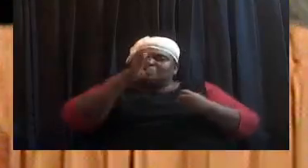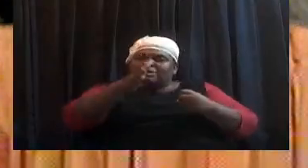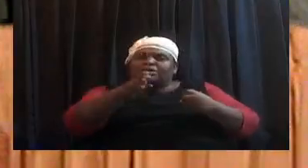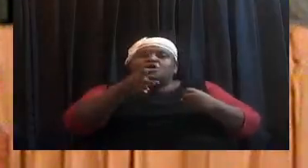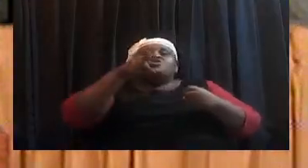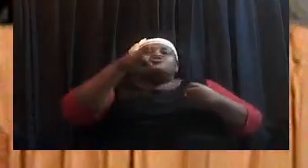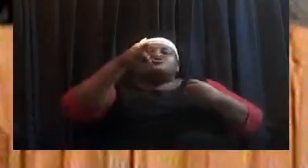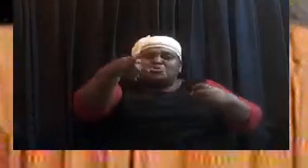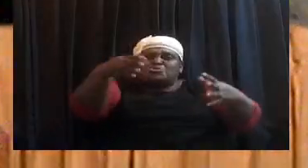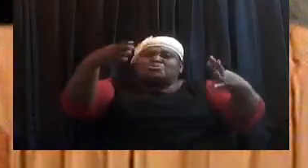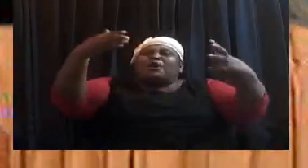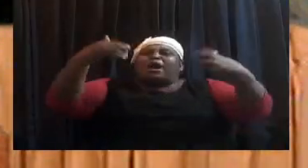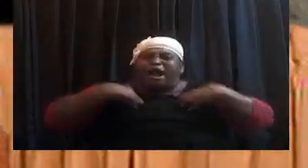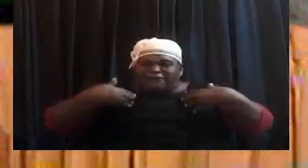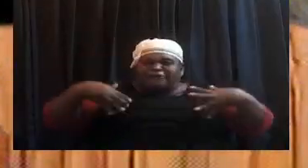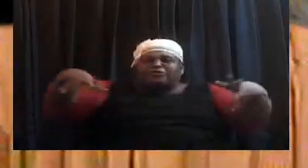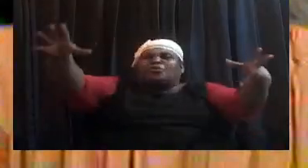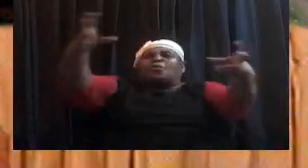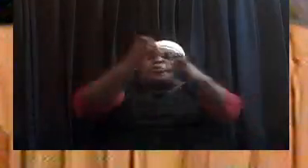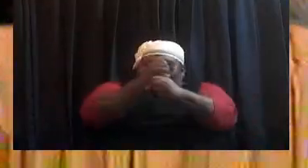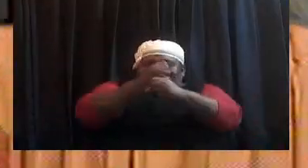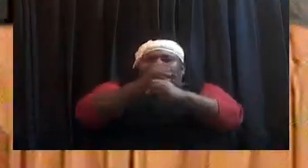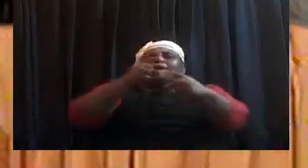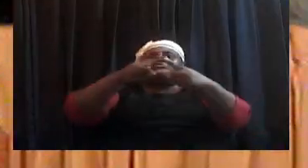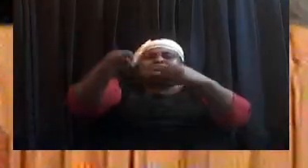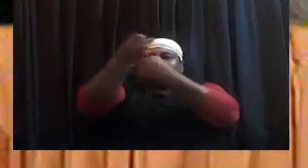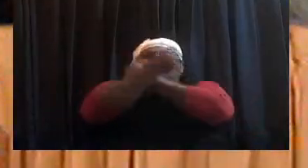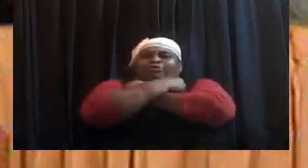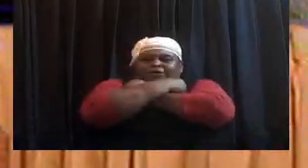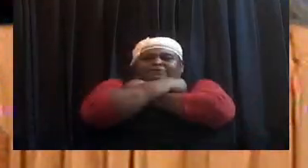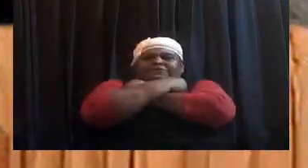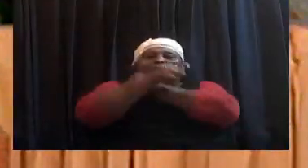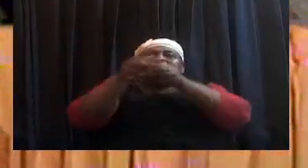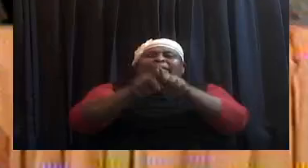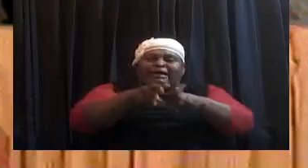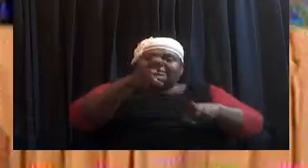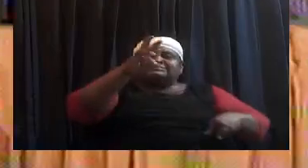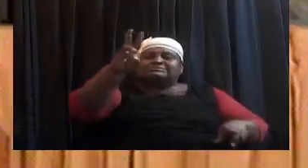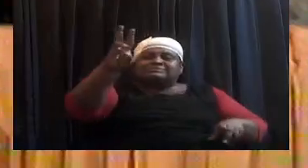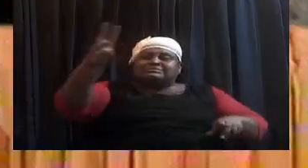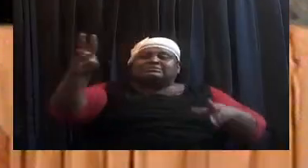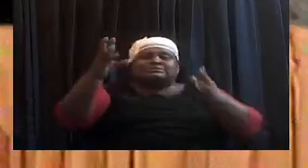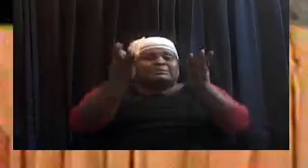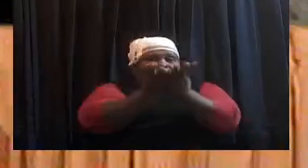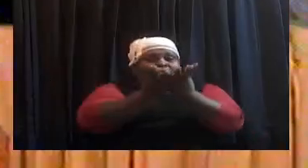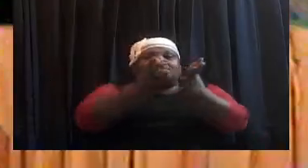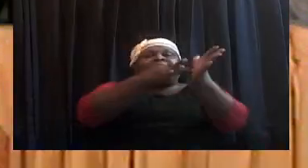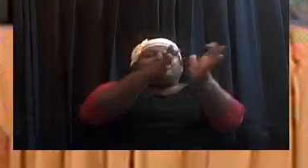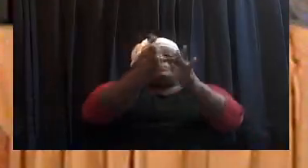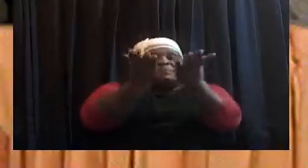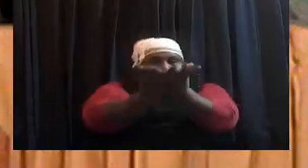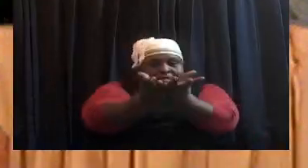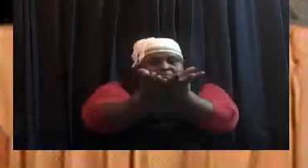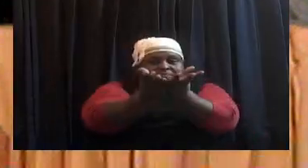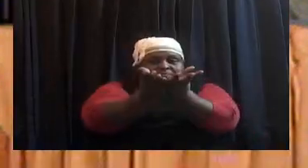got to hang on love like the 66 books in the Bible.